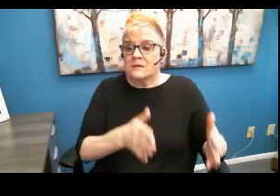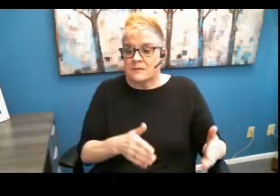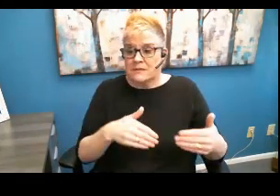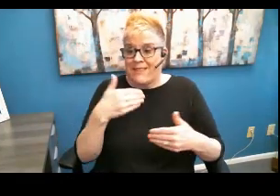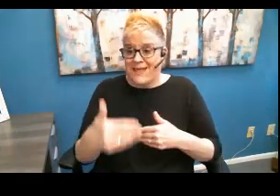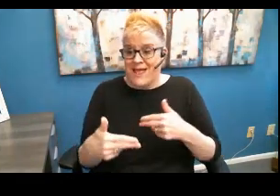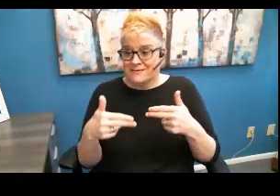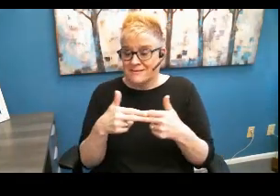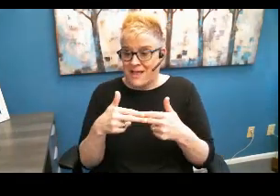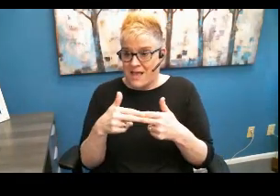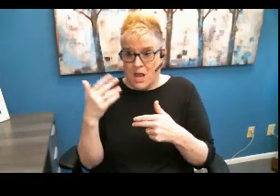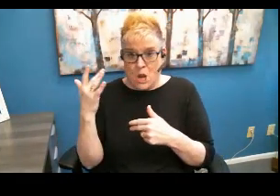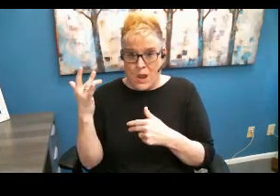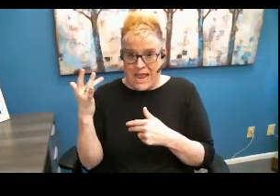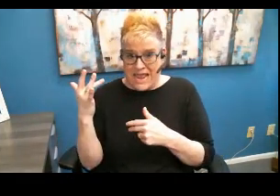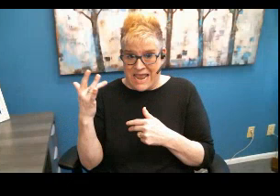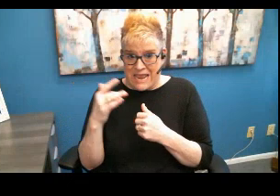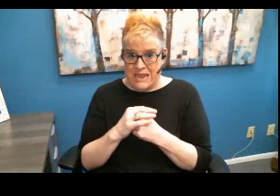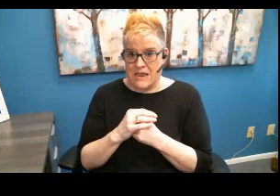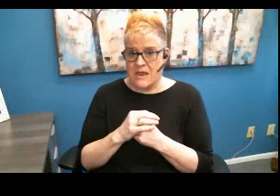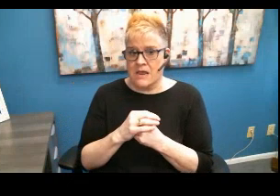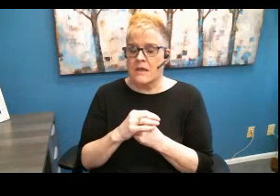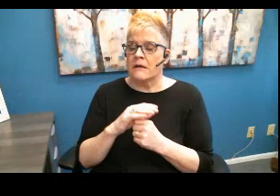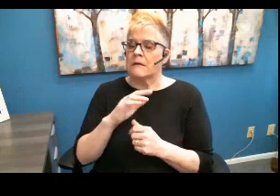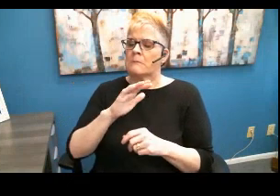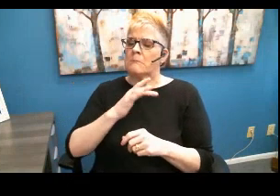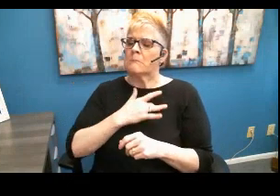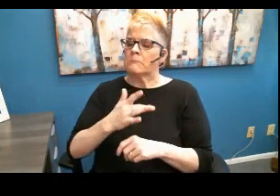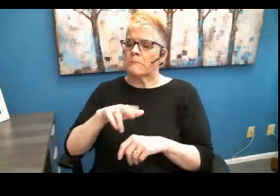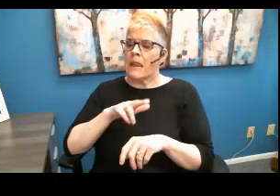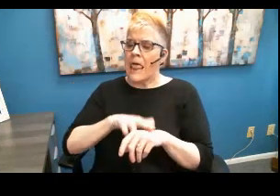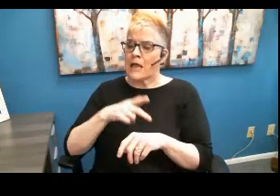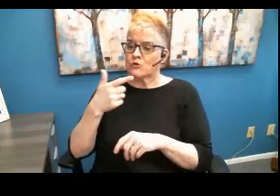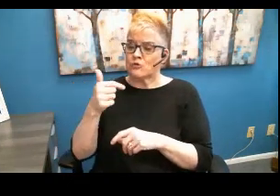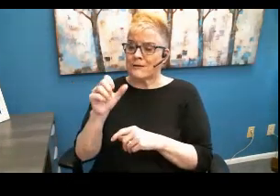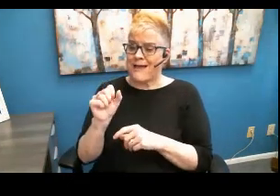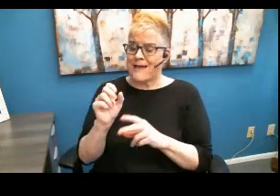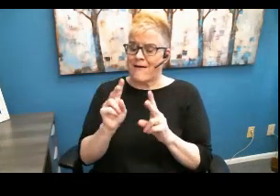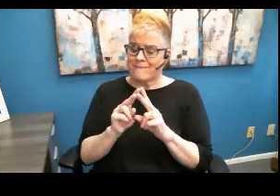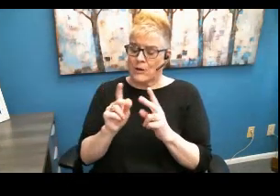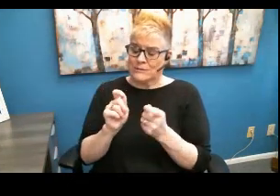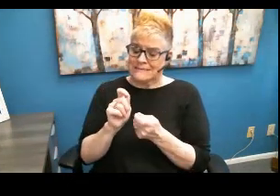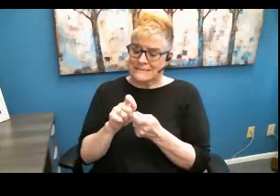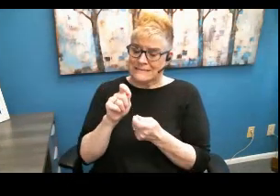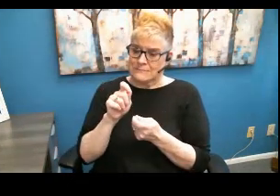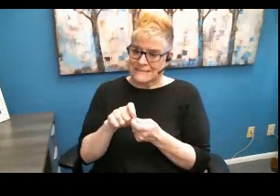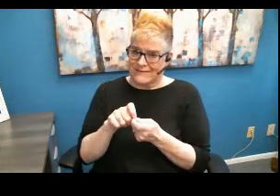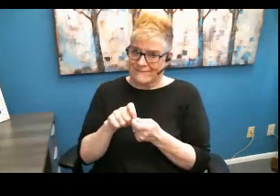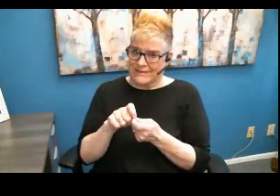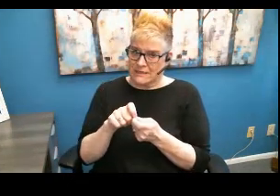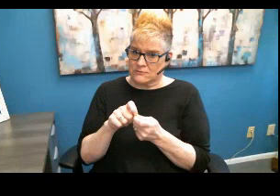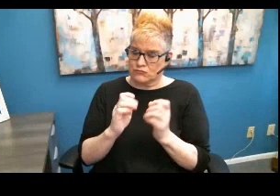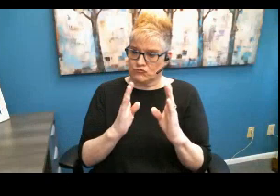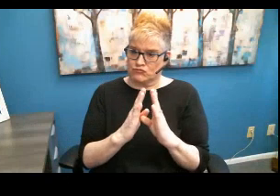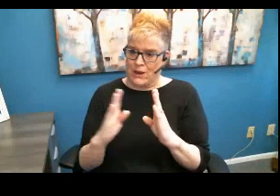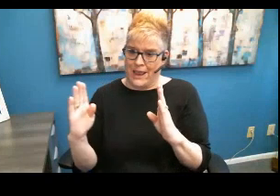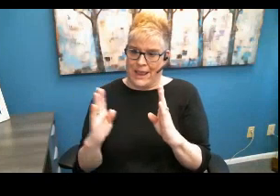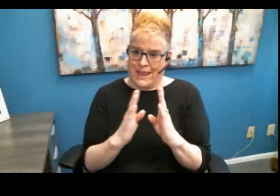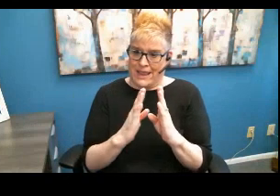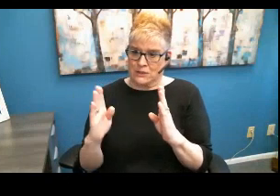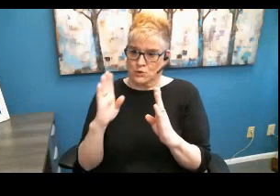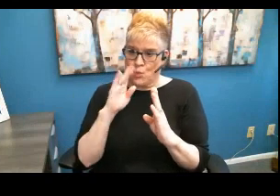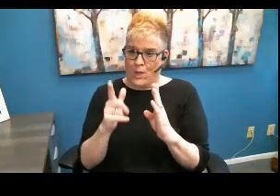this because natural gas, there's a very specific and narrow range in which natural gas will